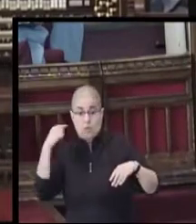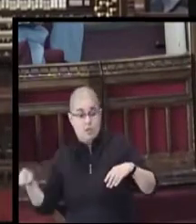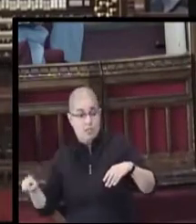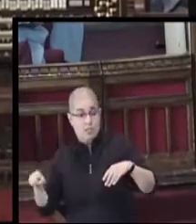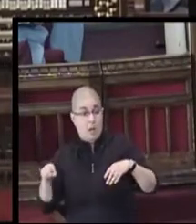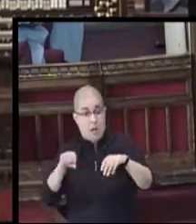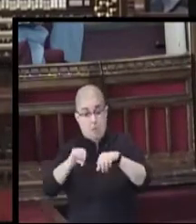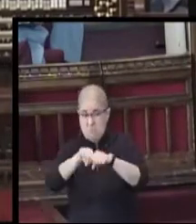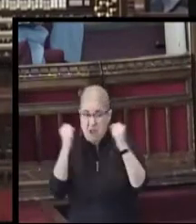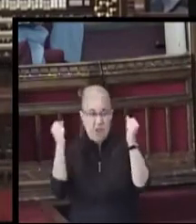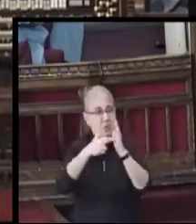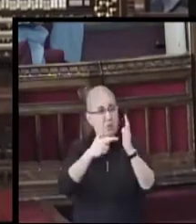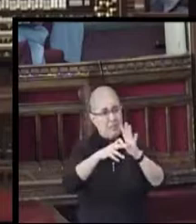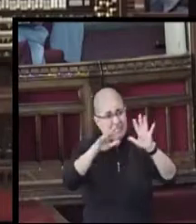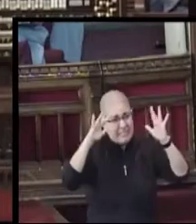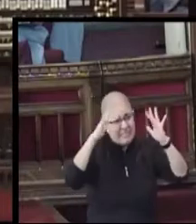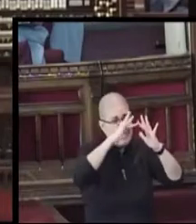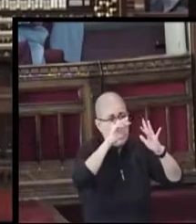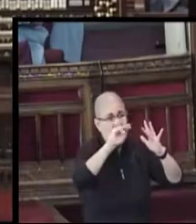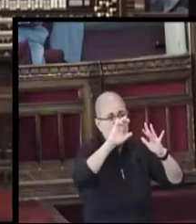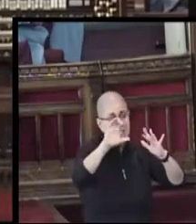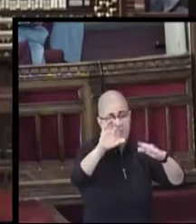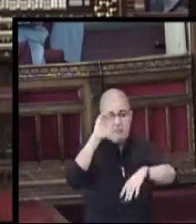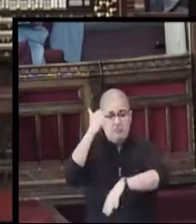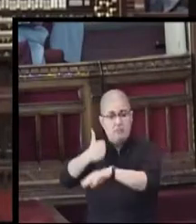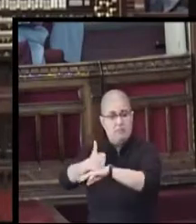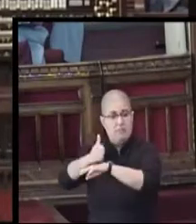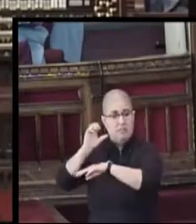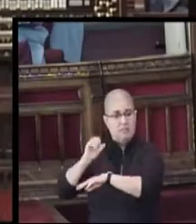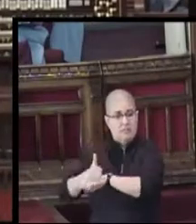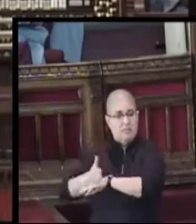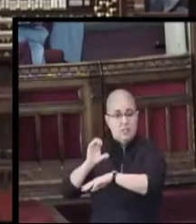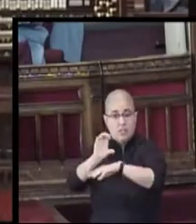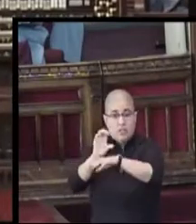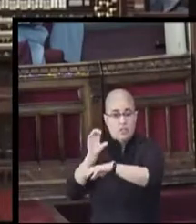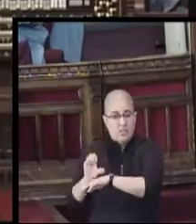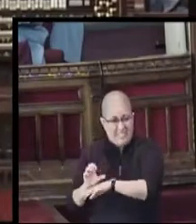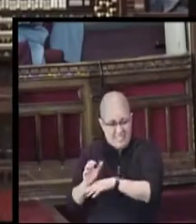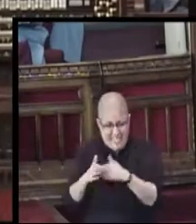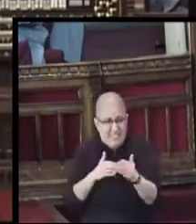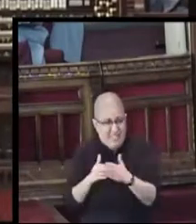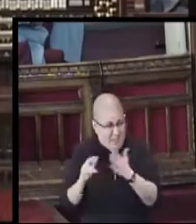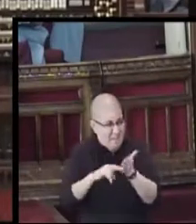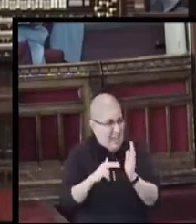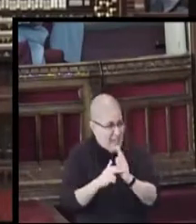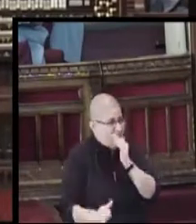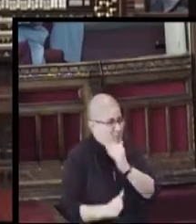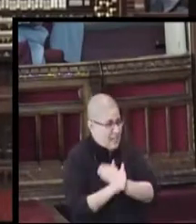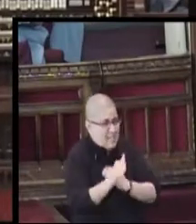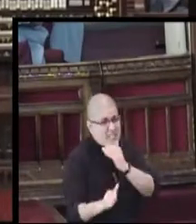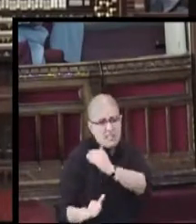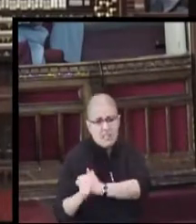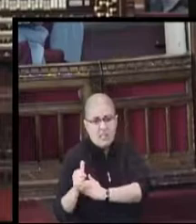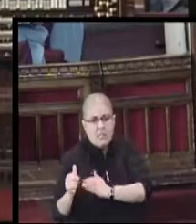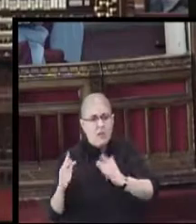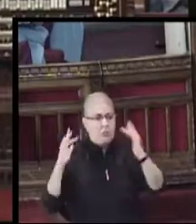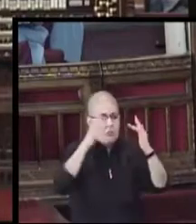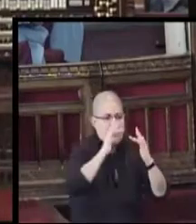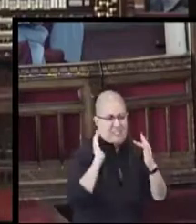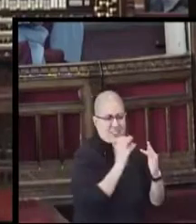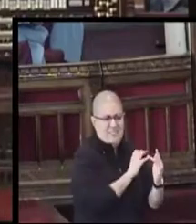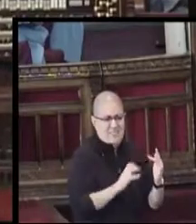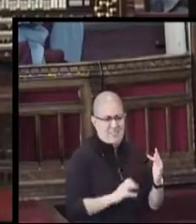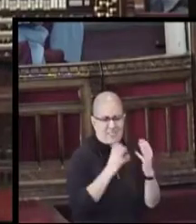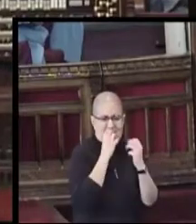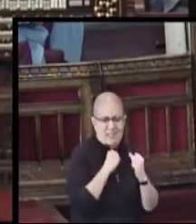out to MCC to say, we want to start a church in our countries, even though we will be at risk, to reach out to our denomination,